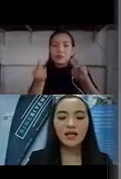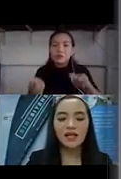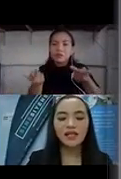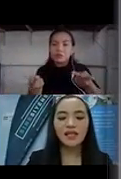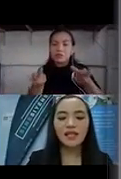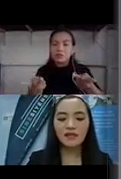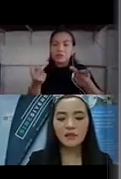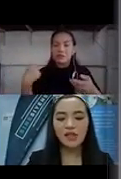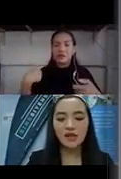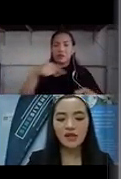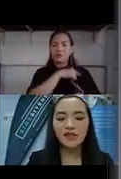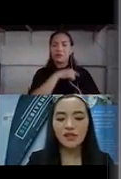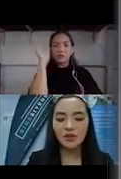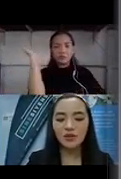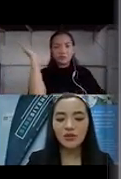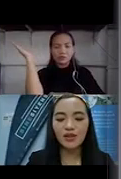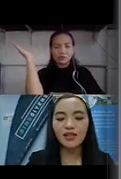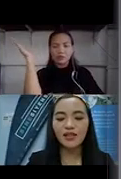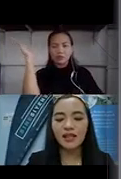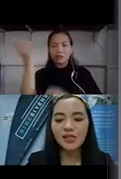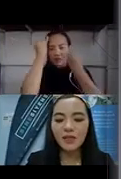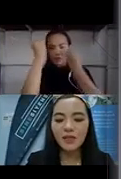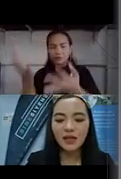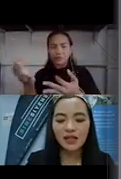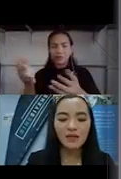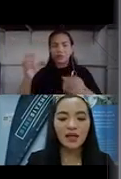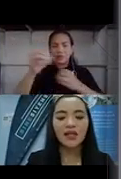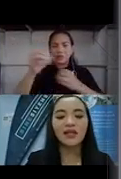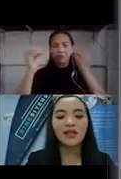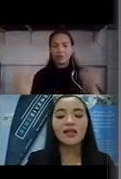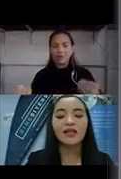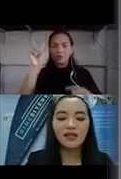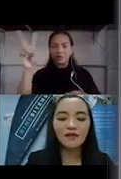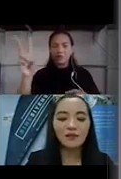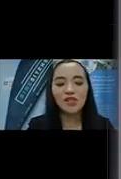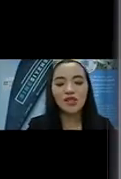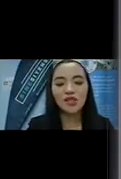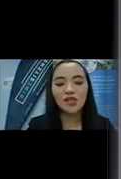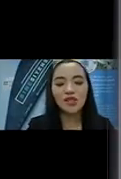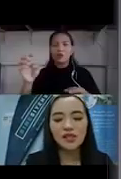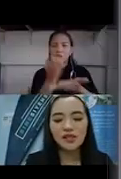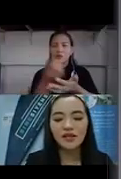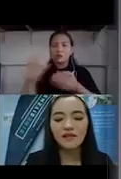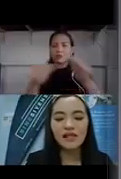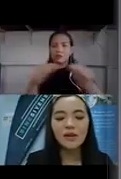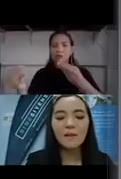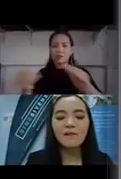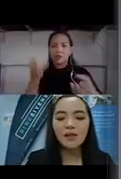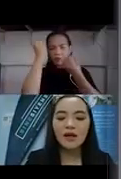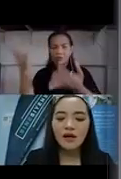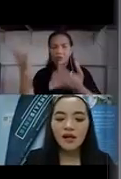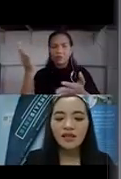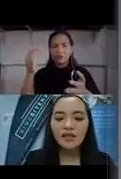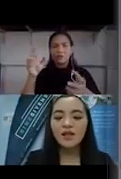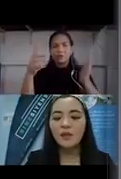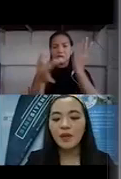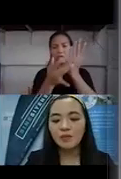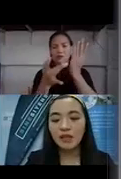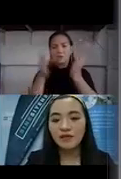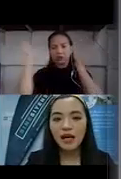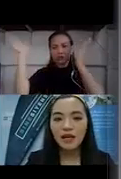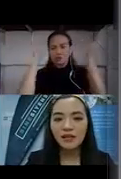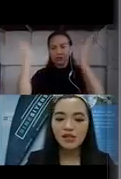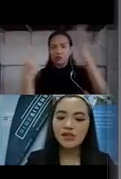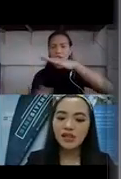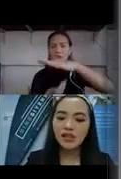speaker is an Information Officer 2 in the Knowledge Management in Information Technology Service under the Department